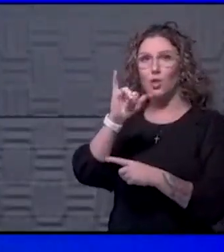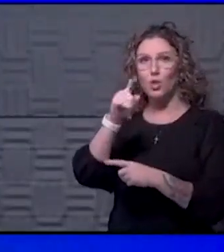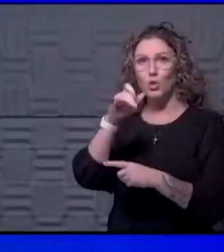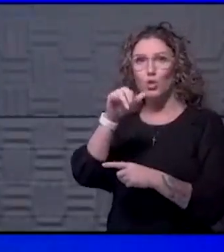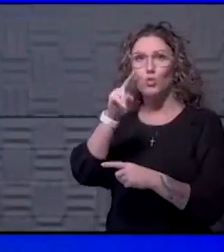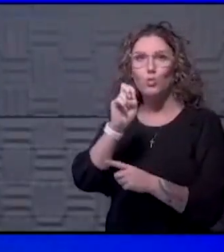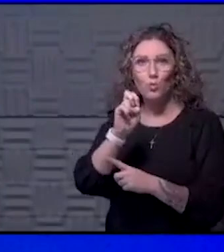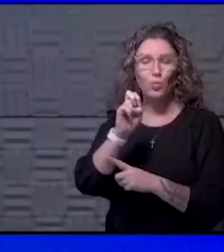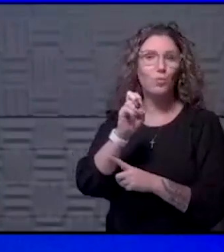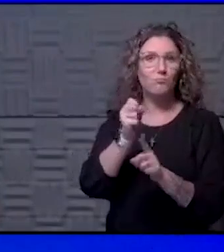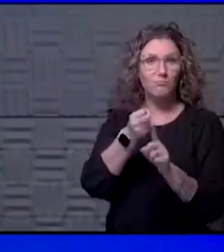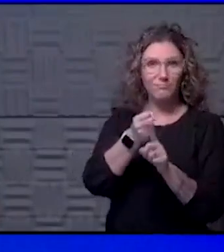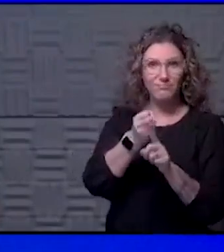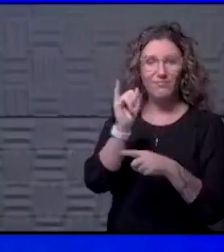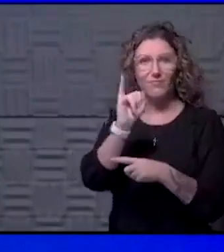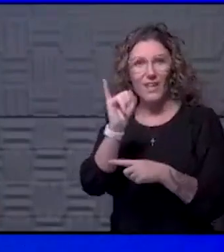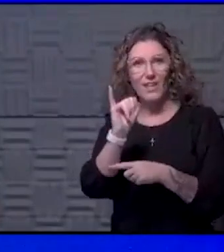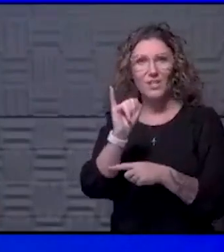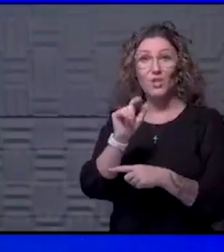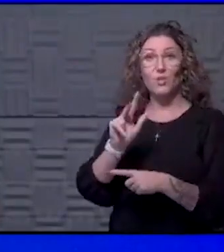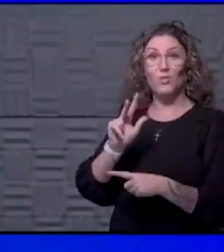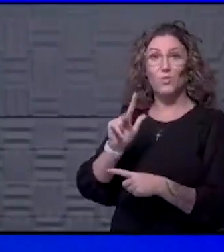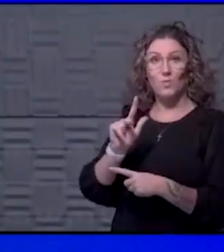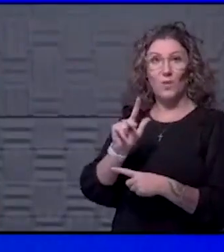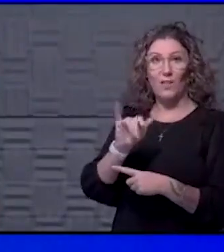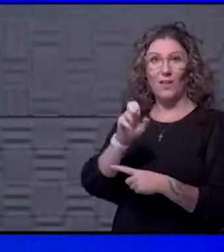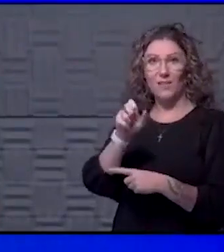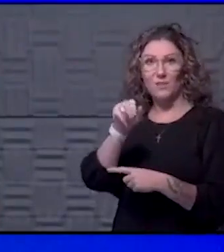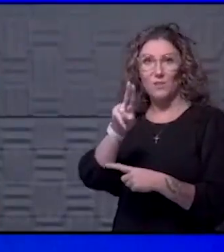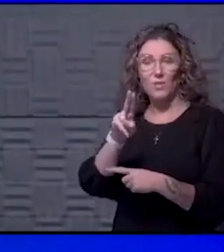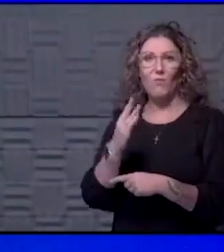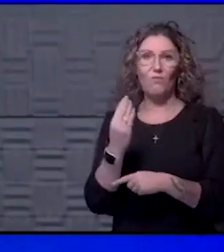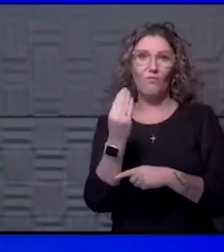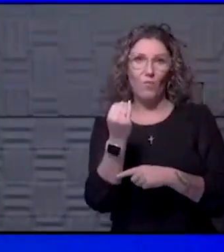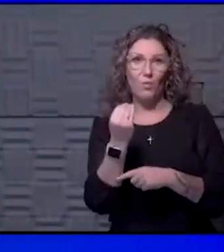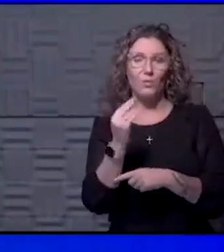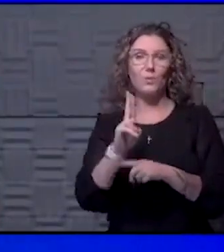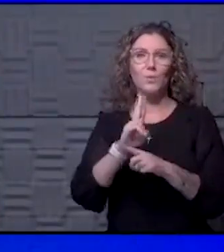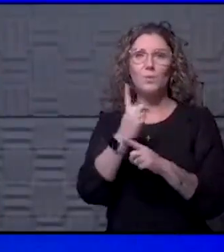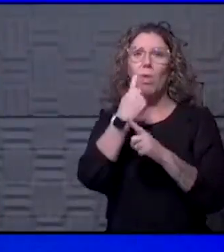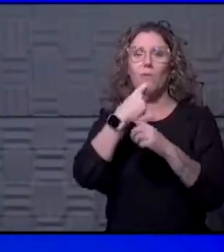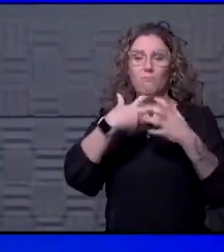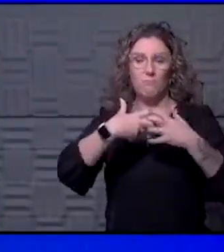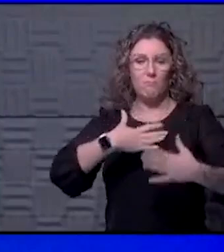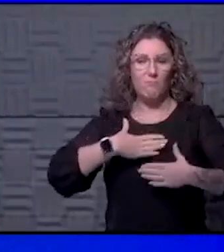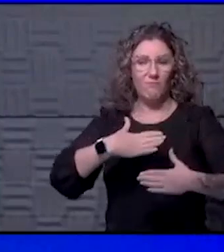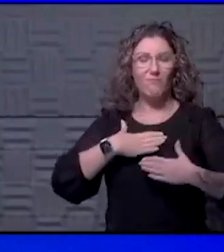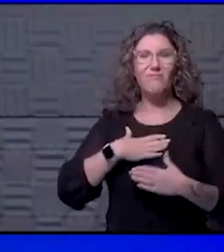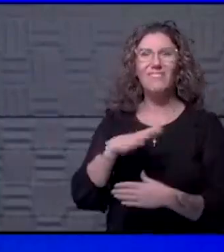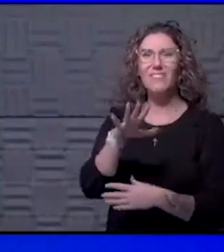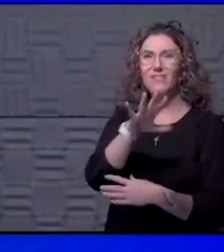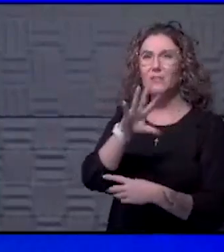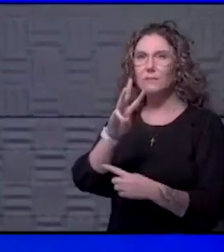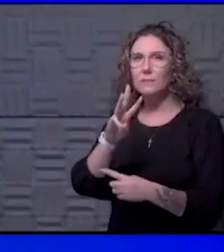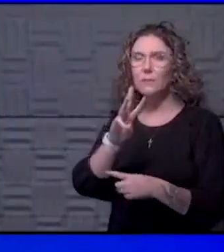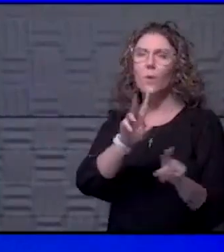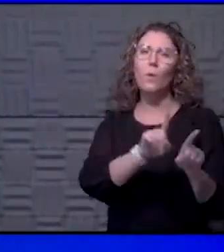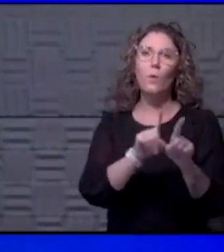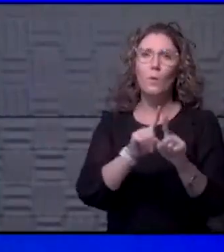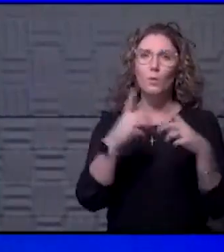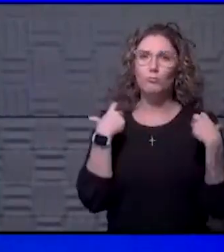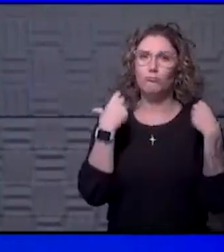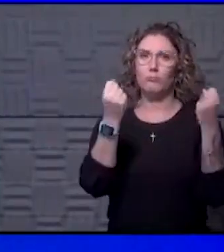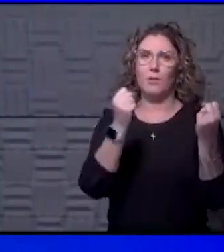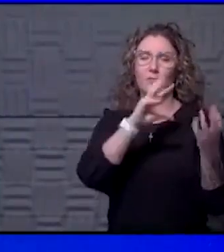those in the ICU and 14 on the ventilator. We still do have 56 in that recovery period. So we have about